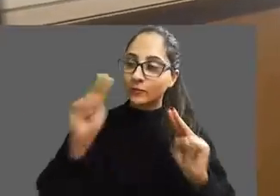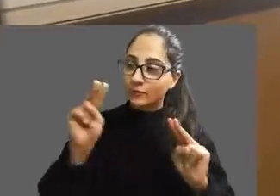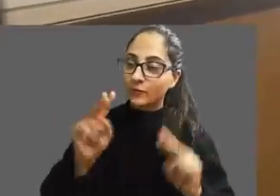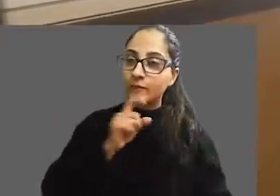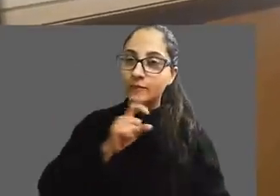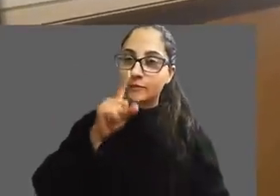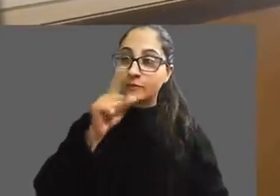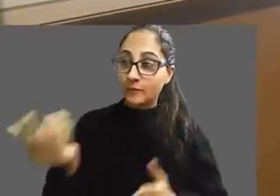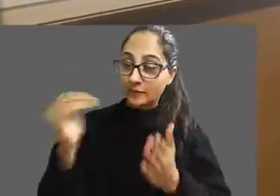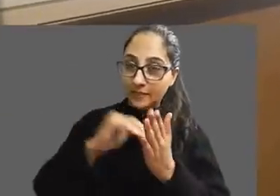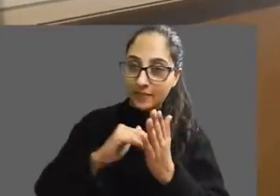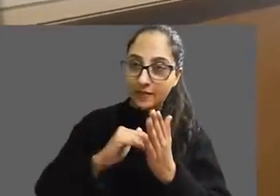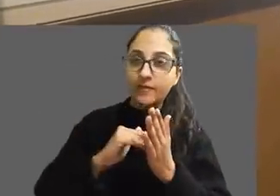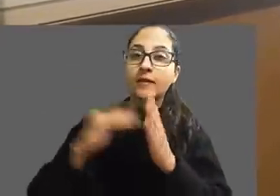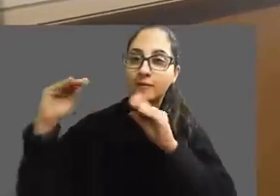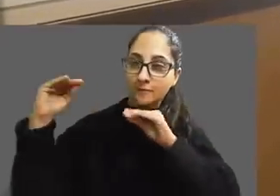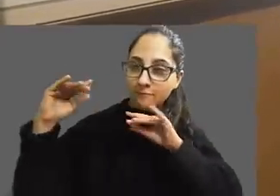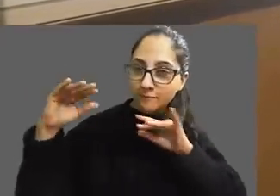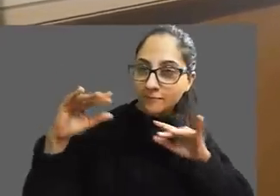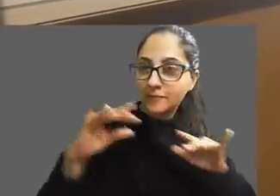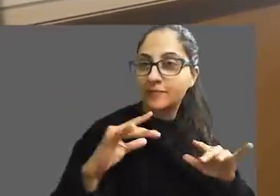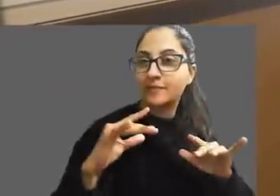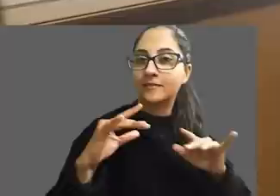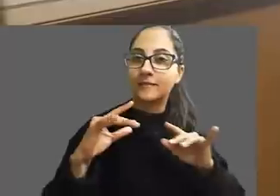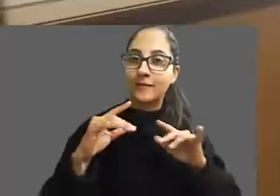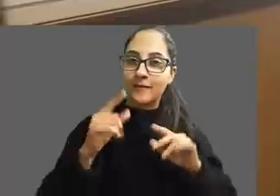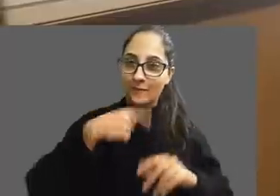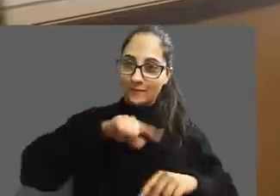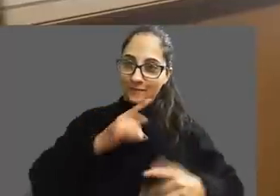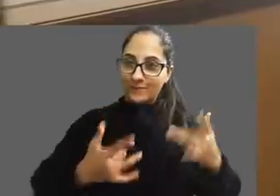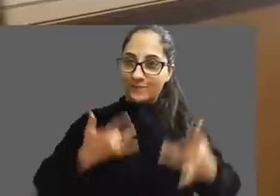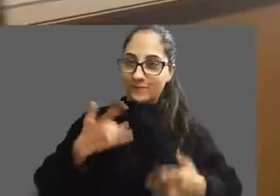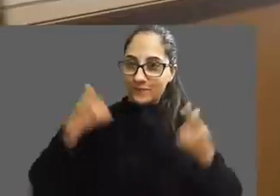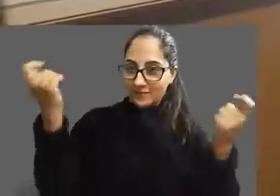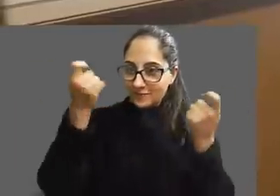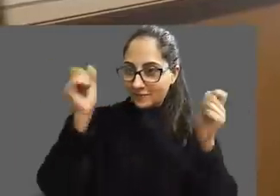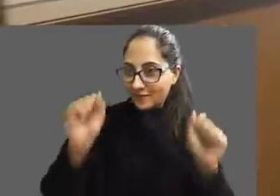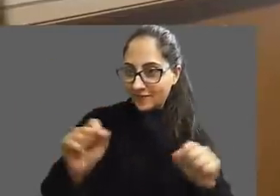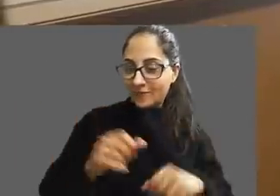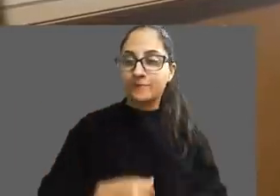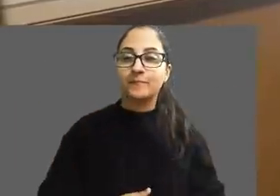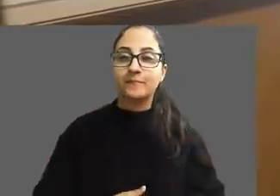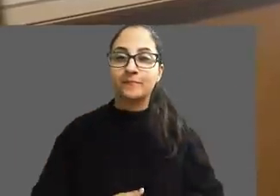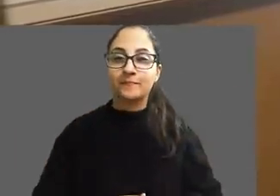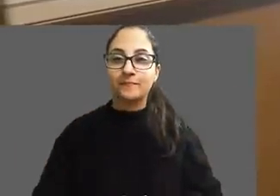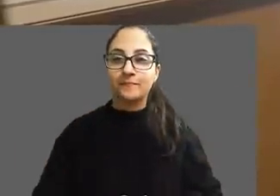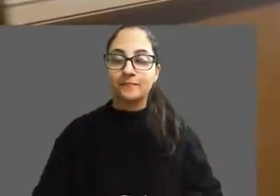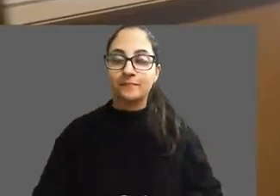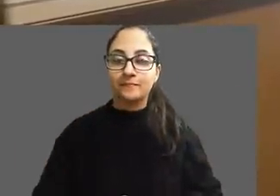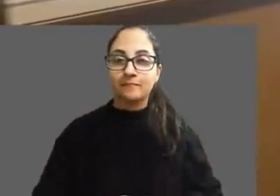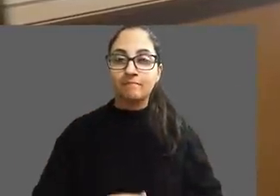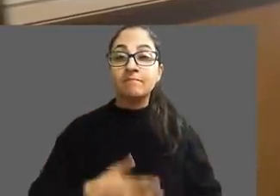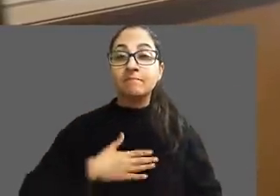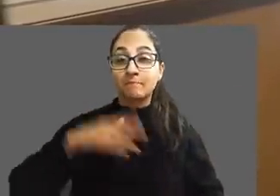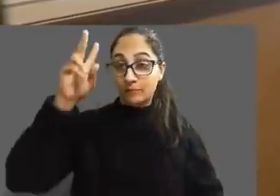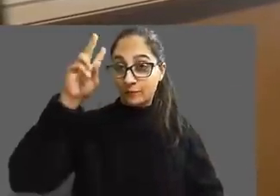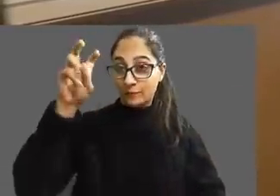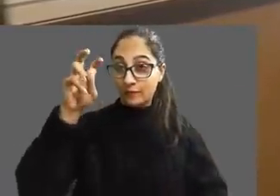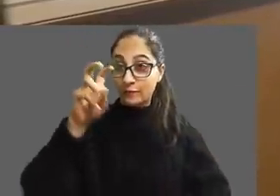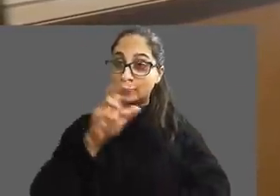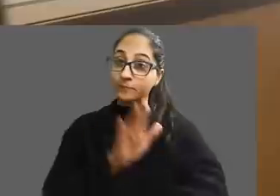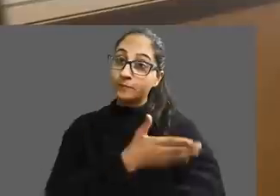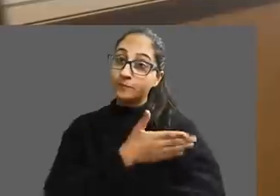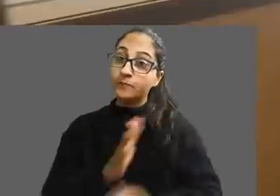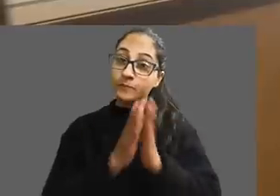that has touched me the most is Tari Ashkari Ne Hura by Pir Said Imam Shah.